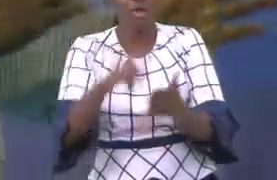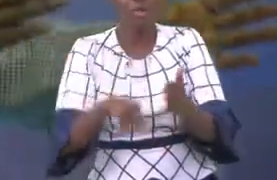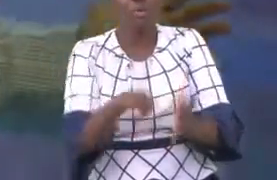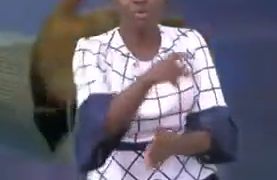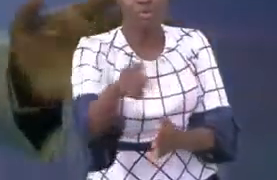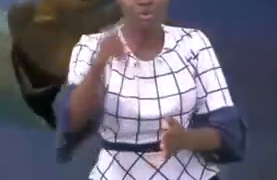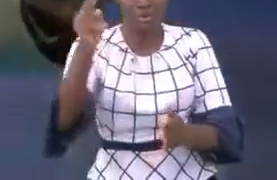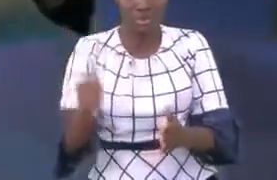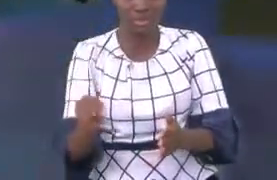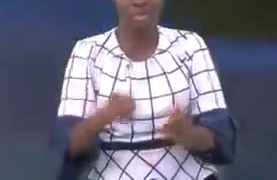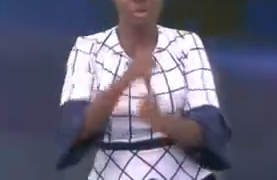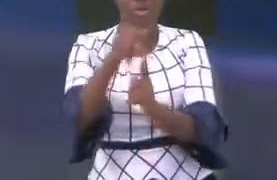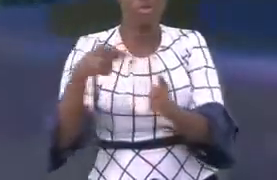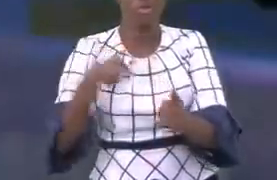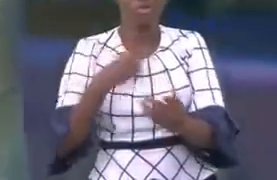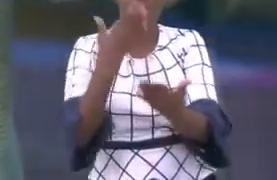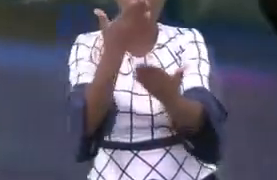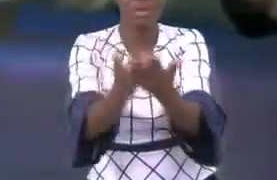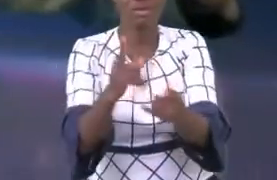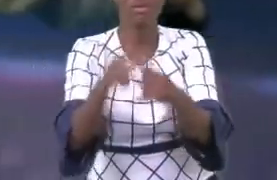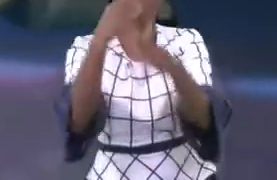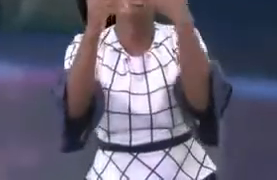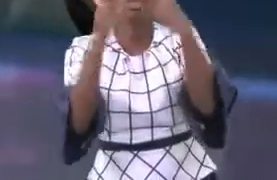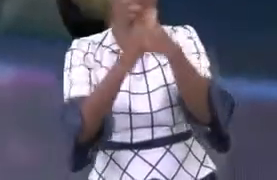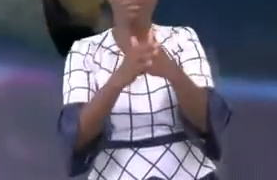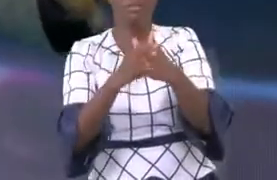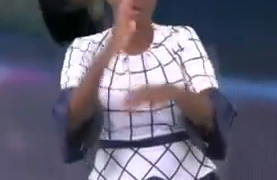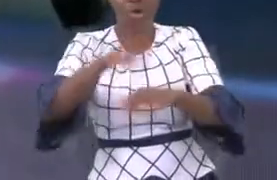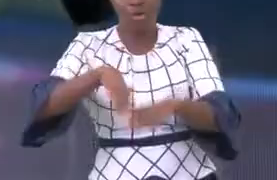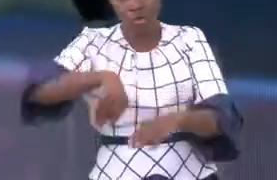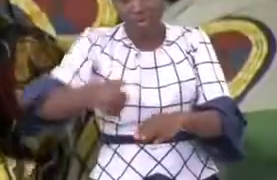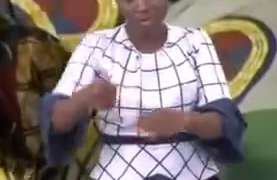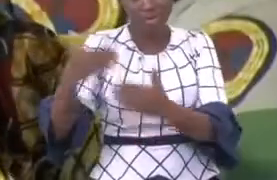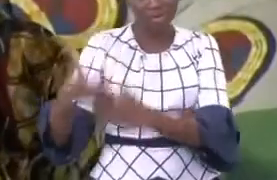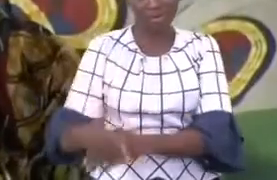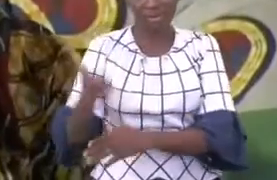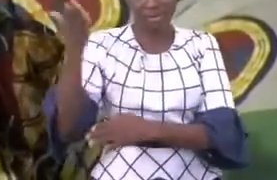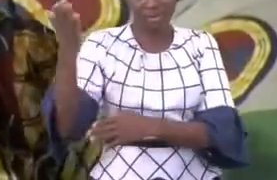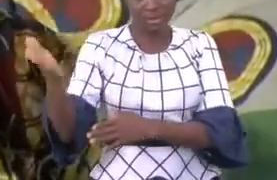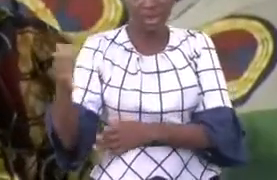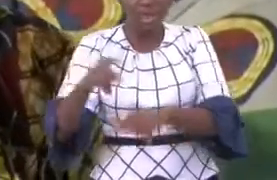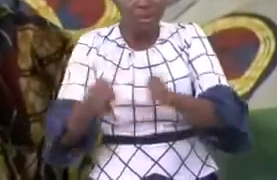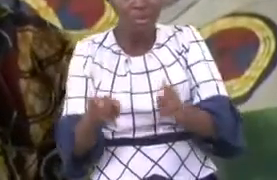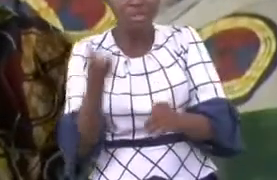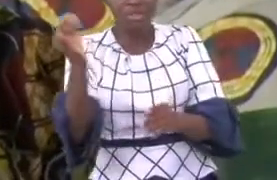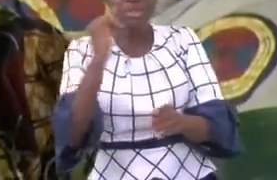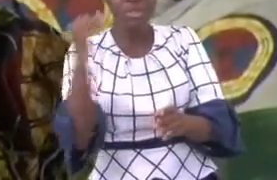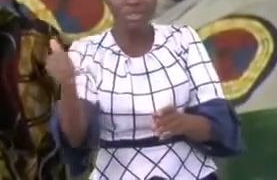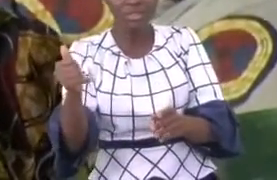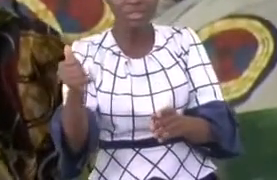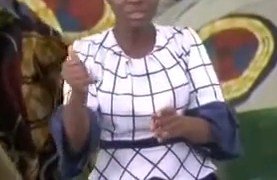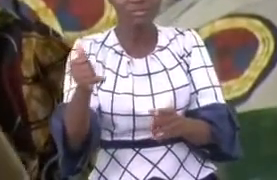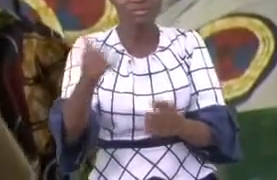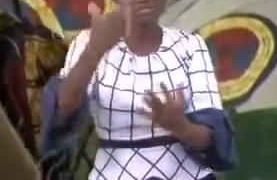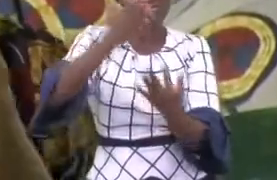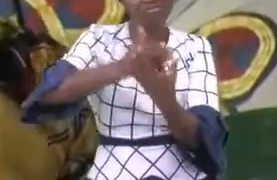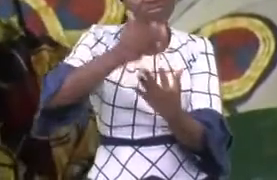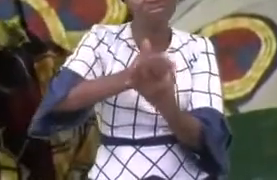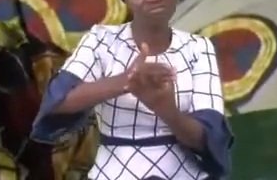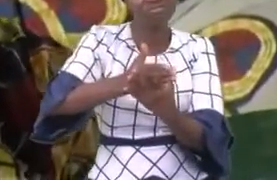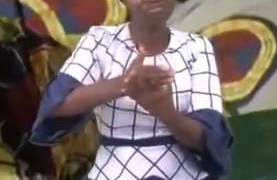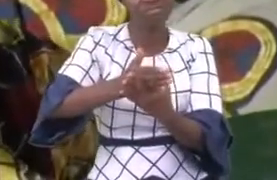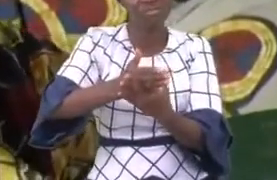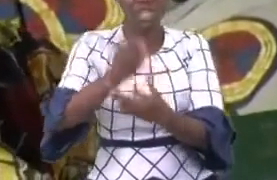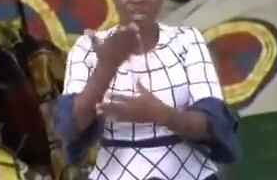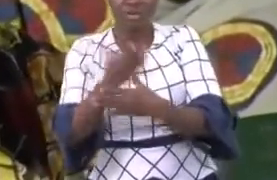gulf between a sinful man and a holy God. How are we going to